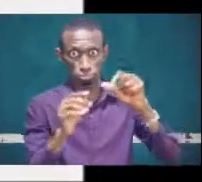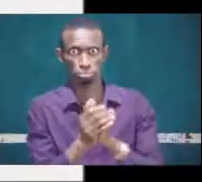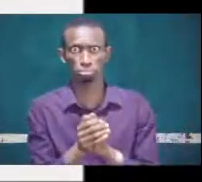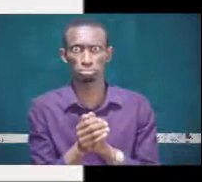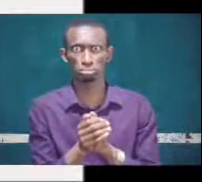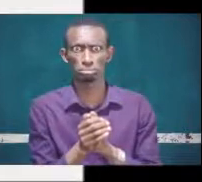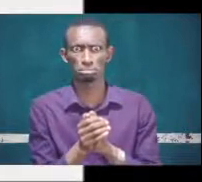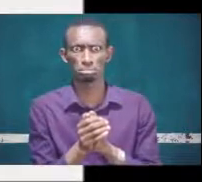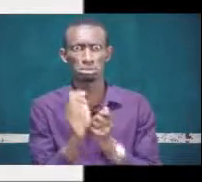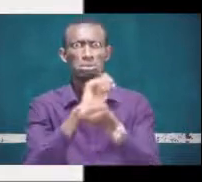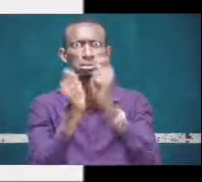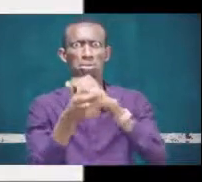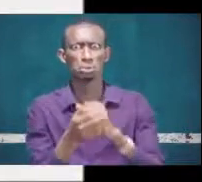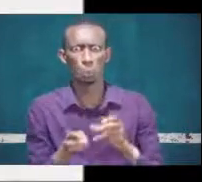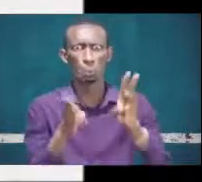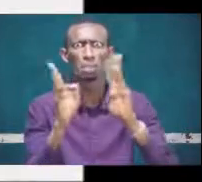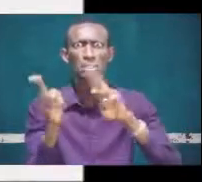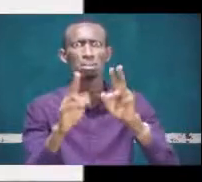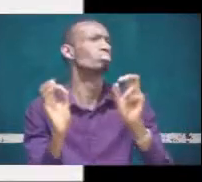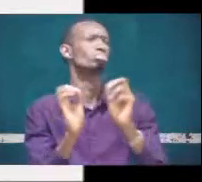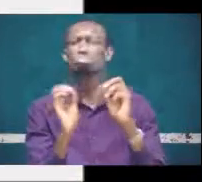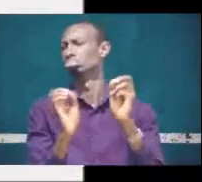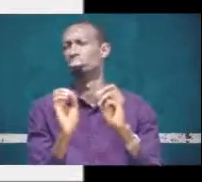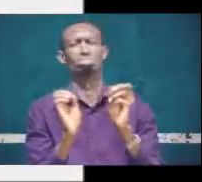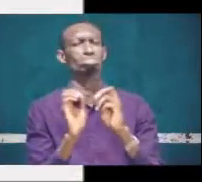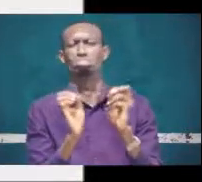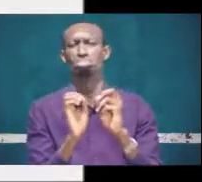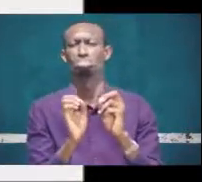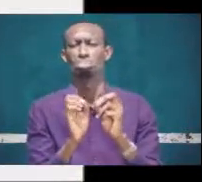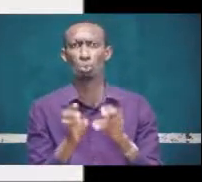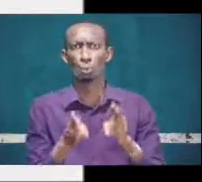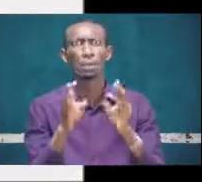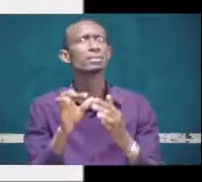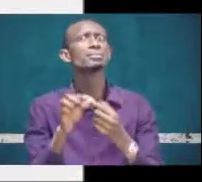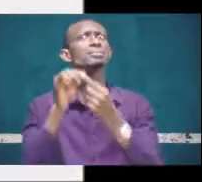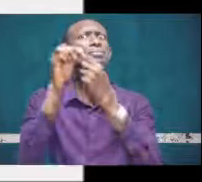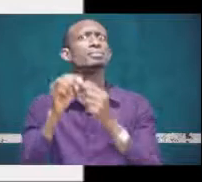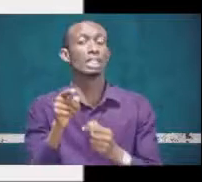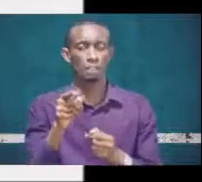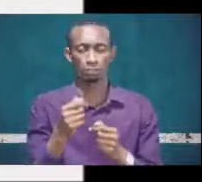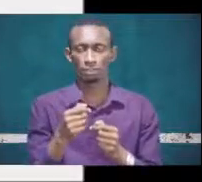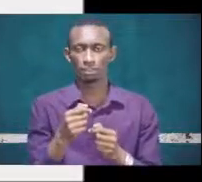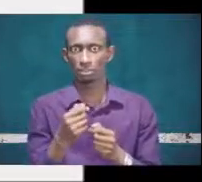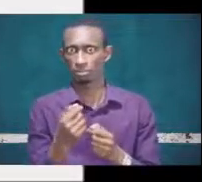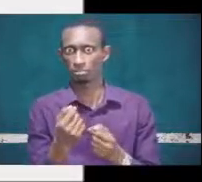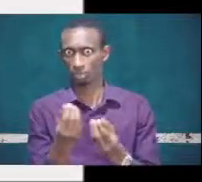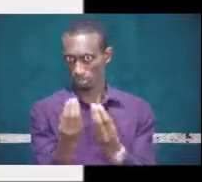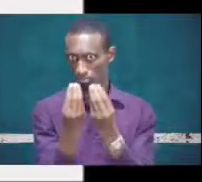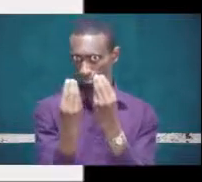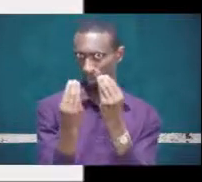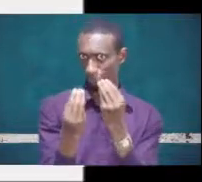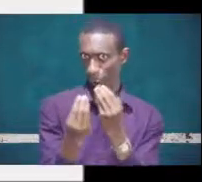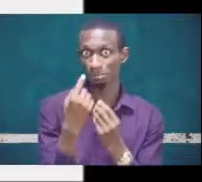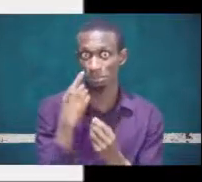behave abnormally, abnormal demand curves or regressive demand curves. We have reasons, or we are going to see